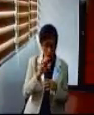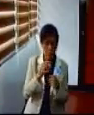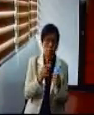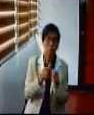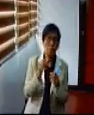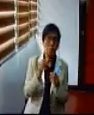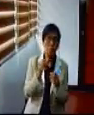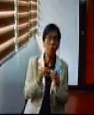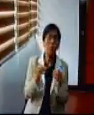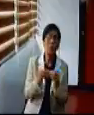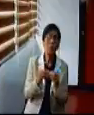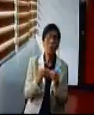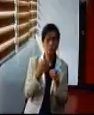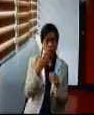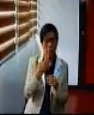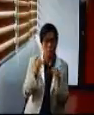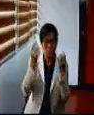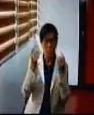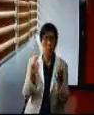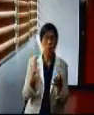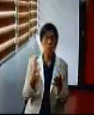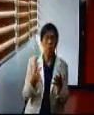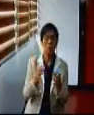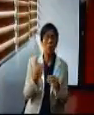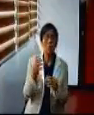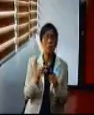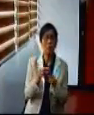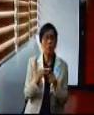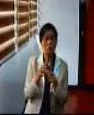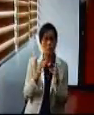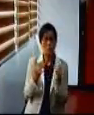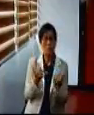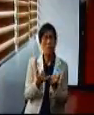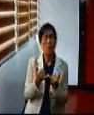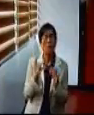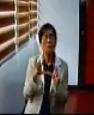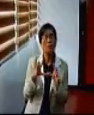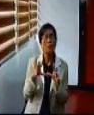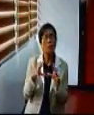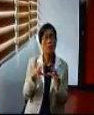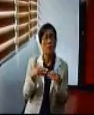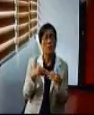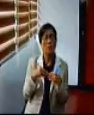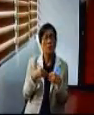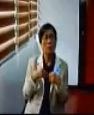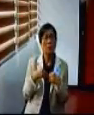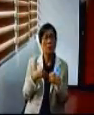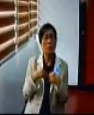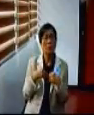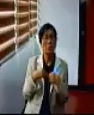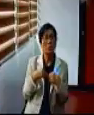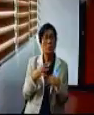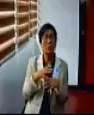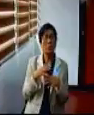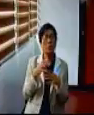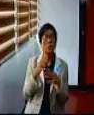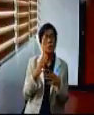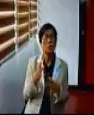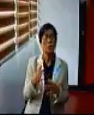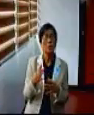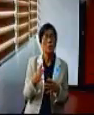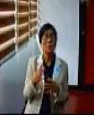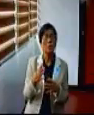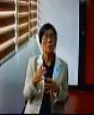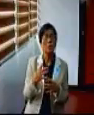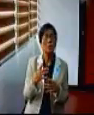risks. In other words, a company that commits and undertakes due diligence and communicates,